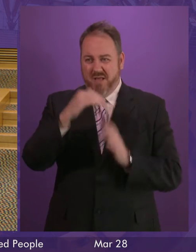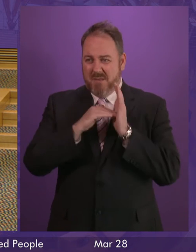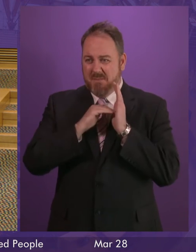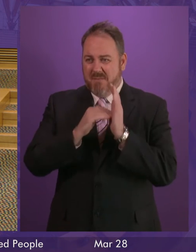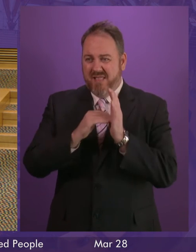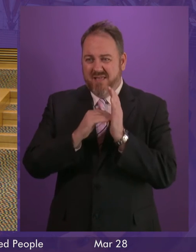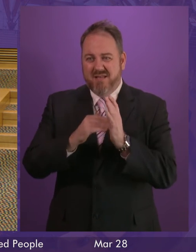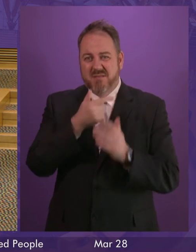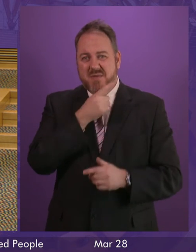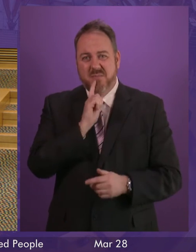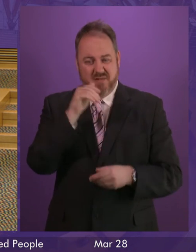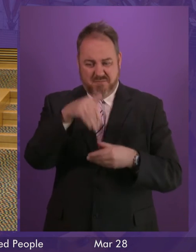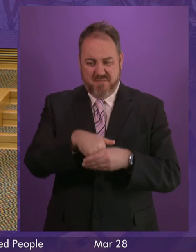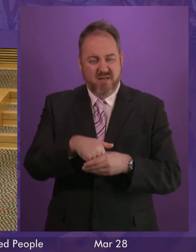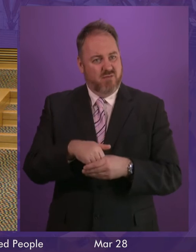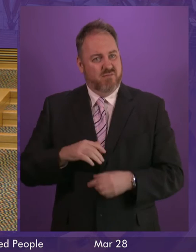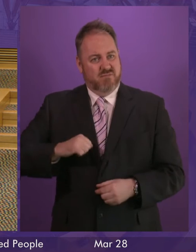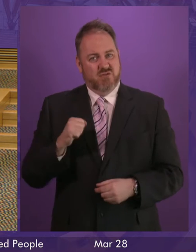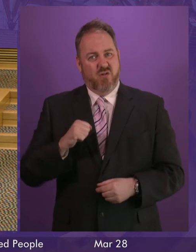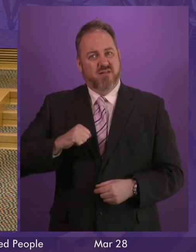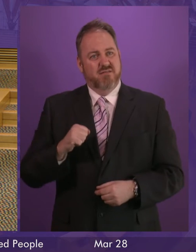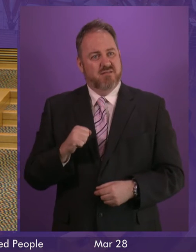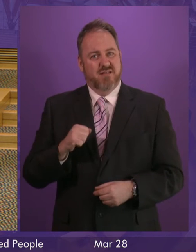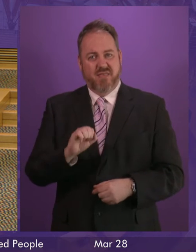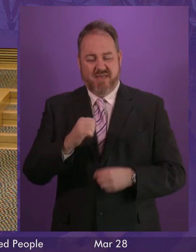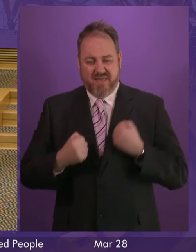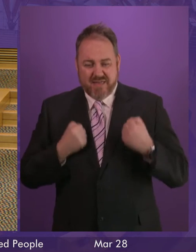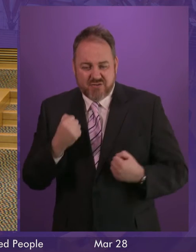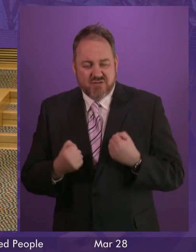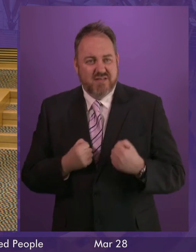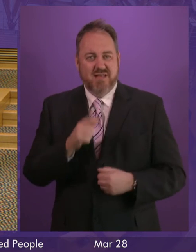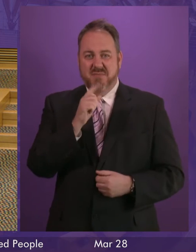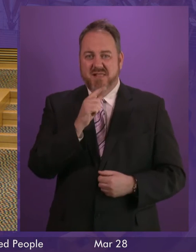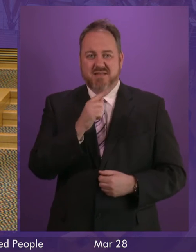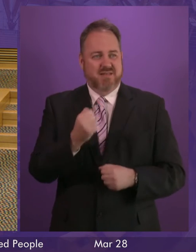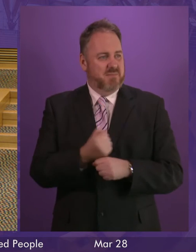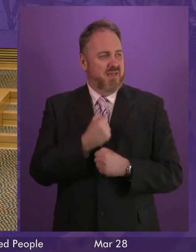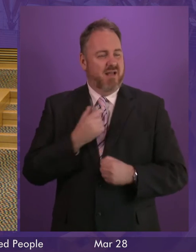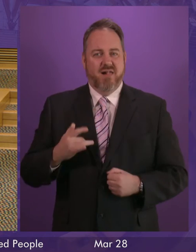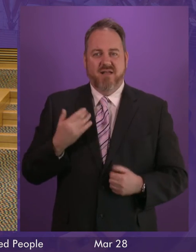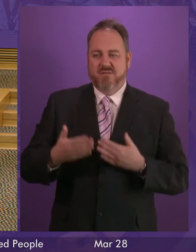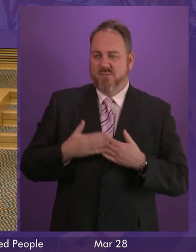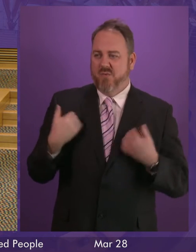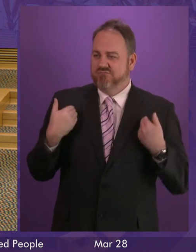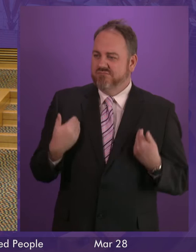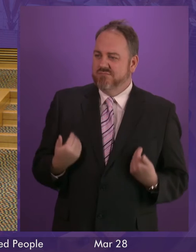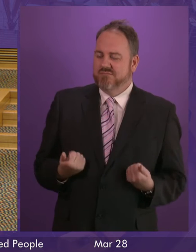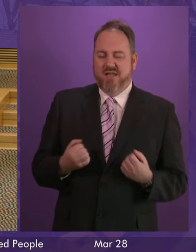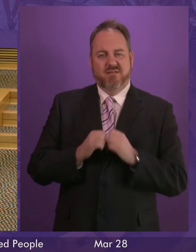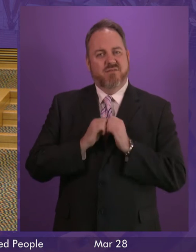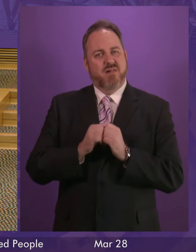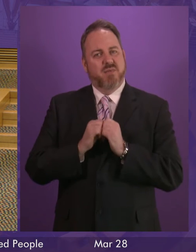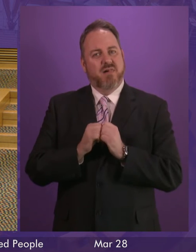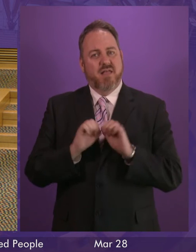and our lives, all bringing talent, energy, ability and adding richness to all of our lives. For too many disabled people,